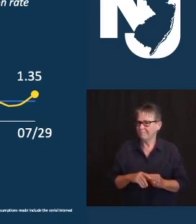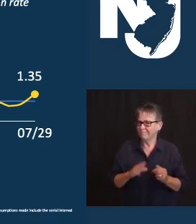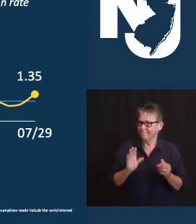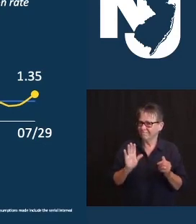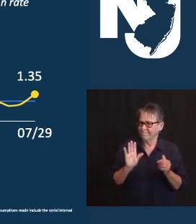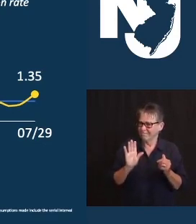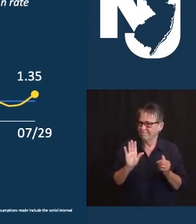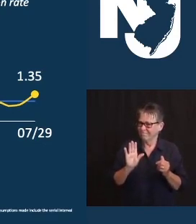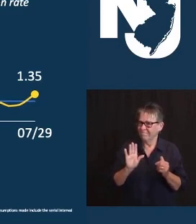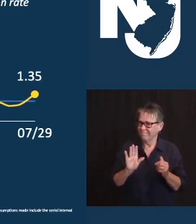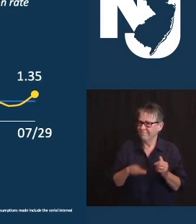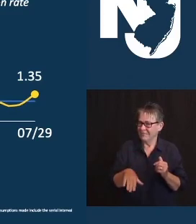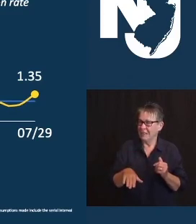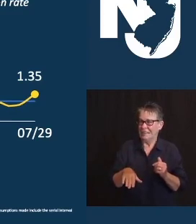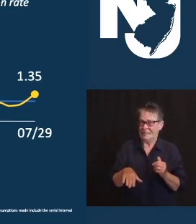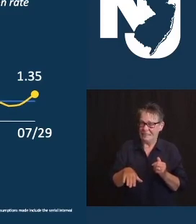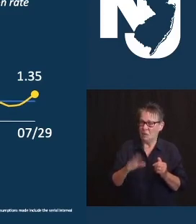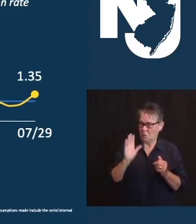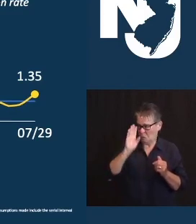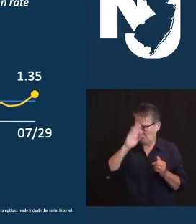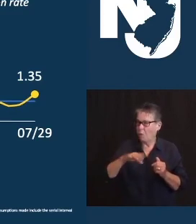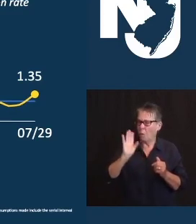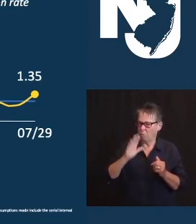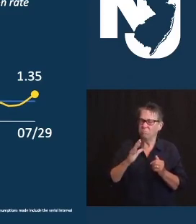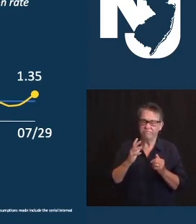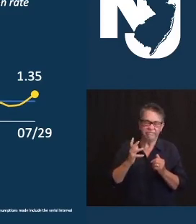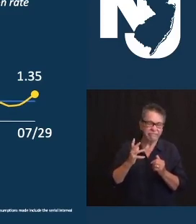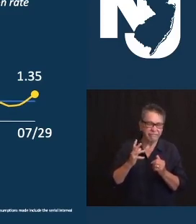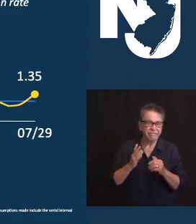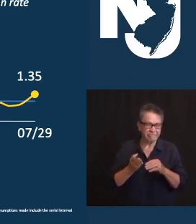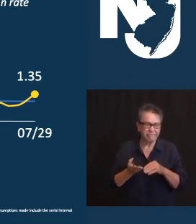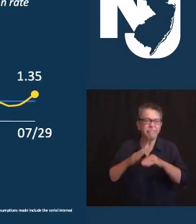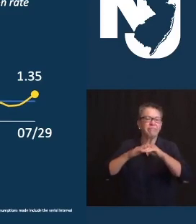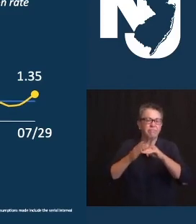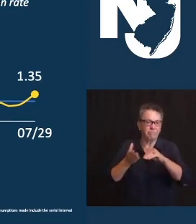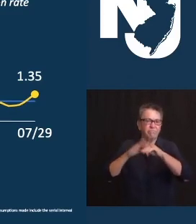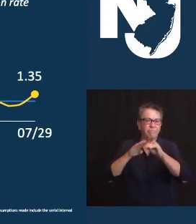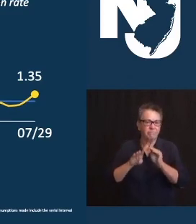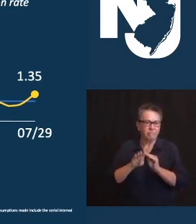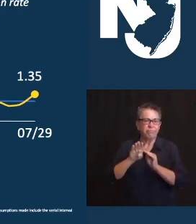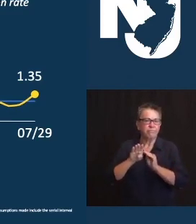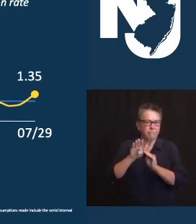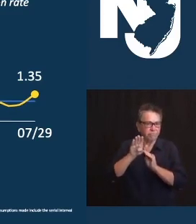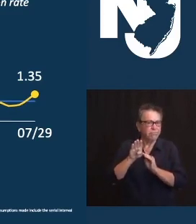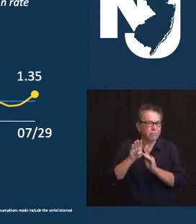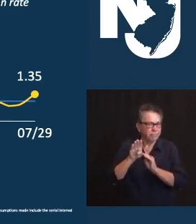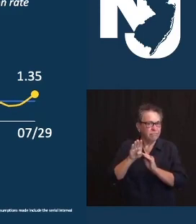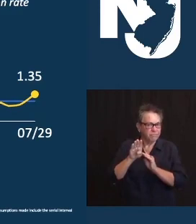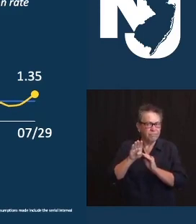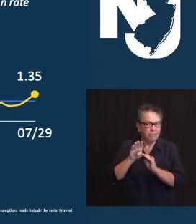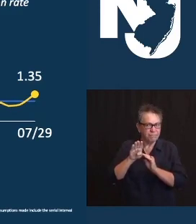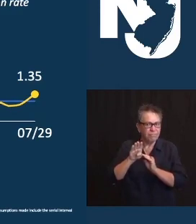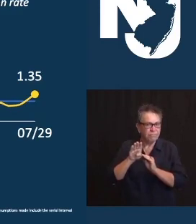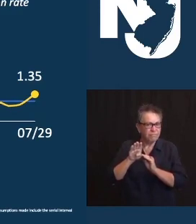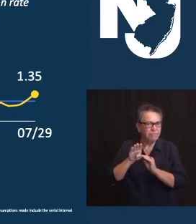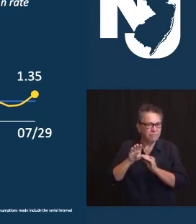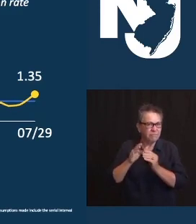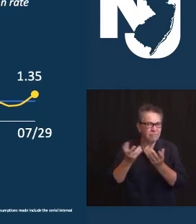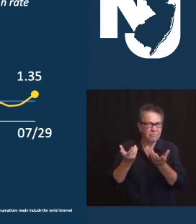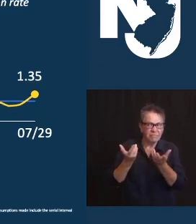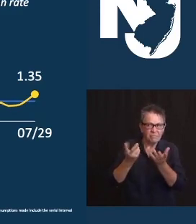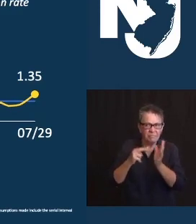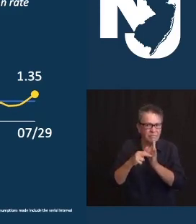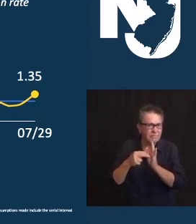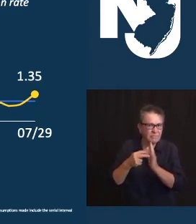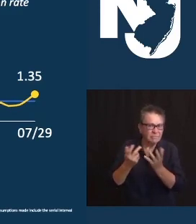higher in the days ahead. So here's on the other hand. Look, the numbers are setting off alarms that we are